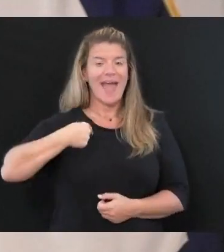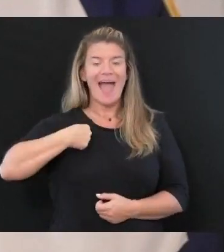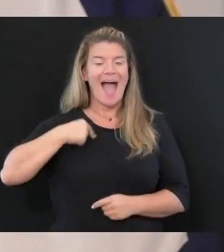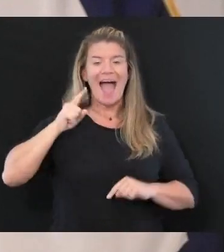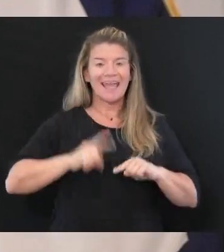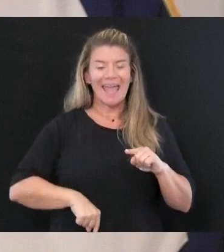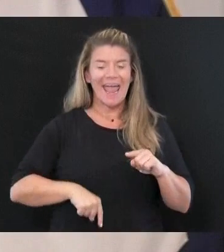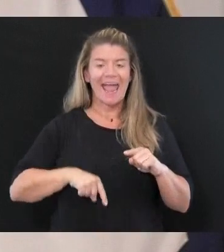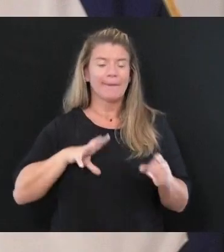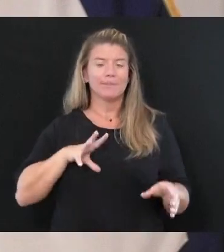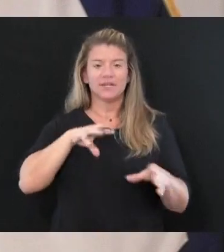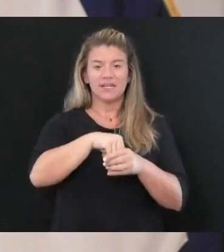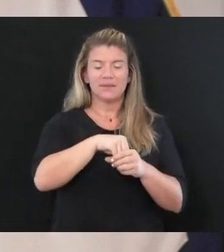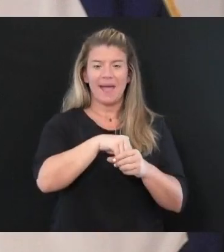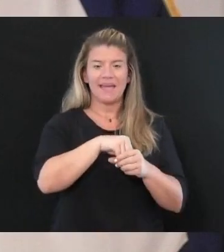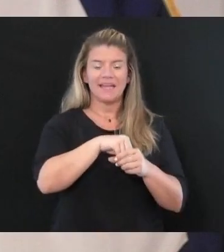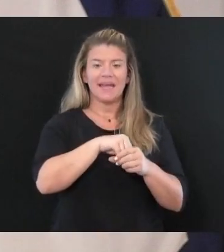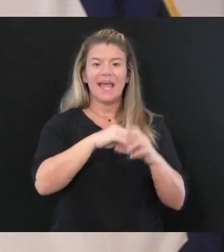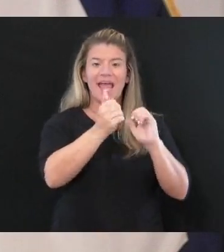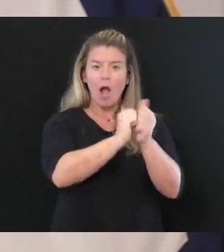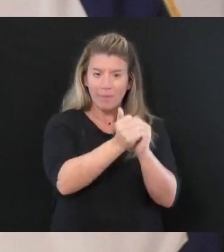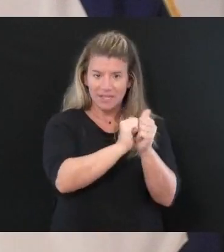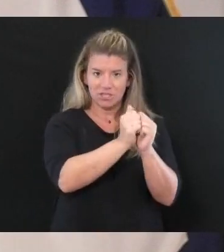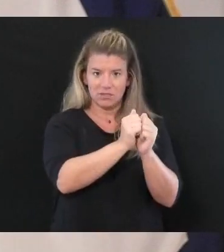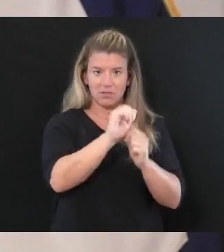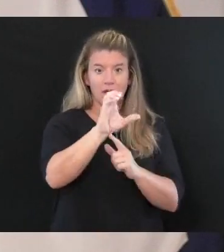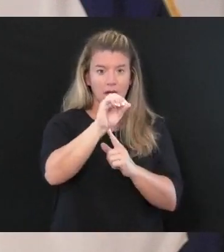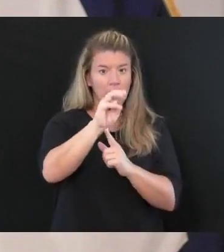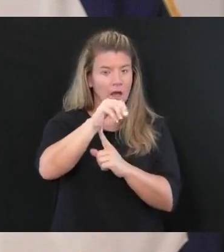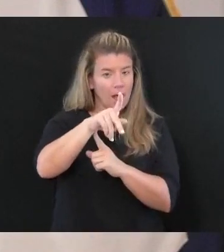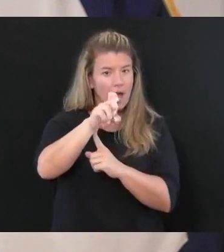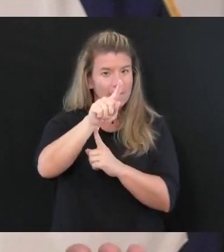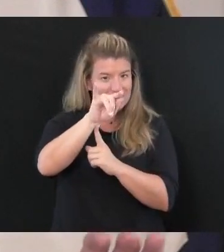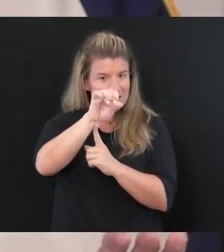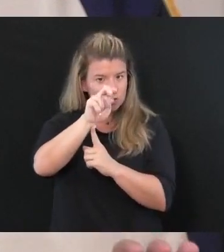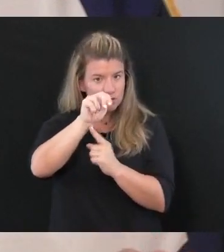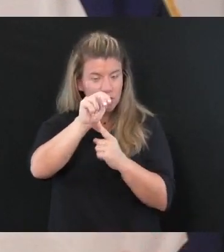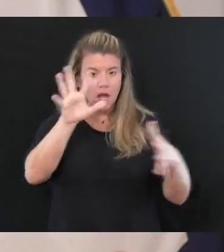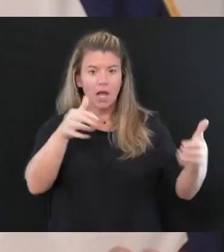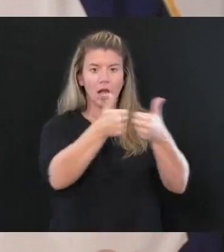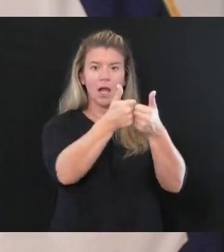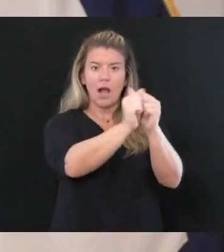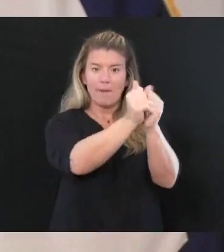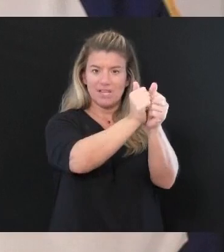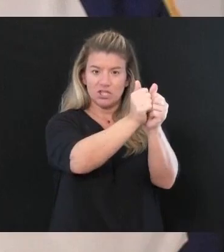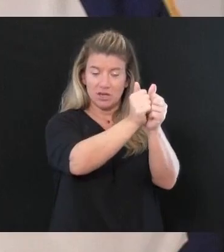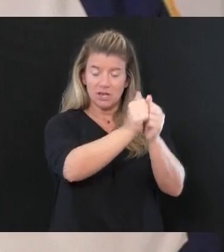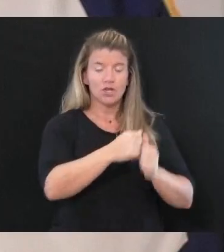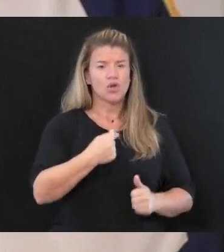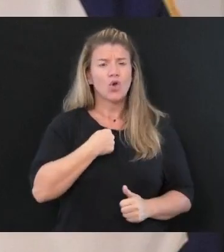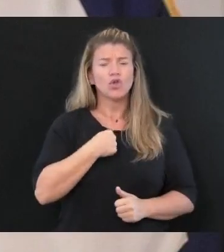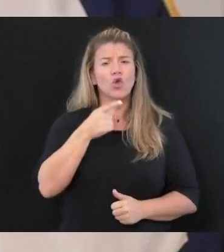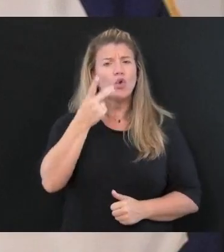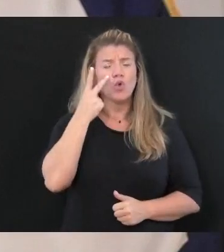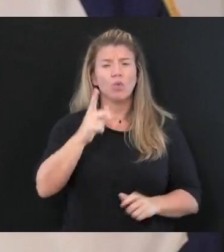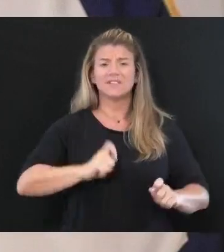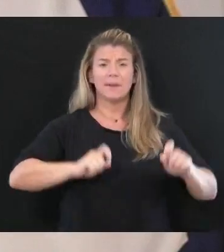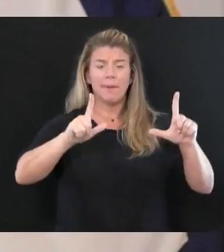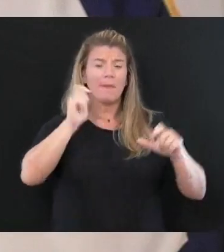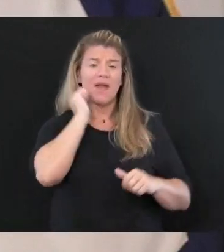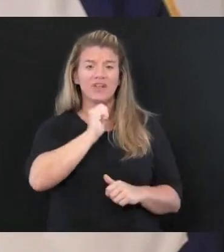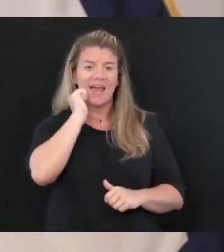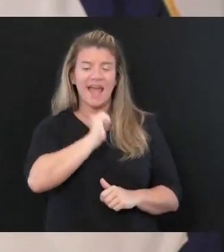I can't participate in competition. Now, so we're going to be updating daily. You'll see it every